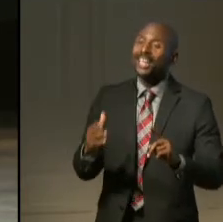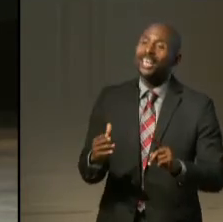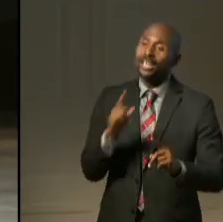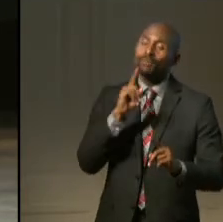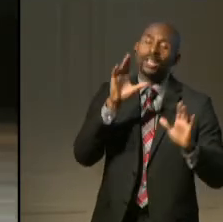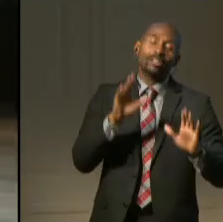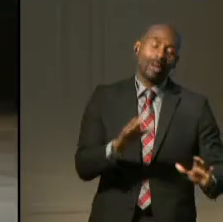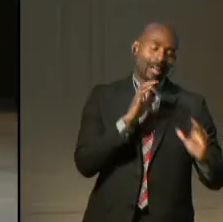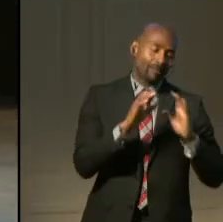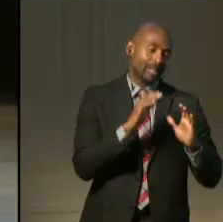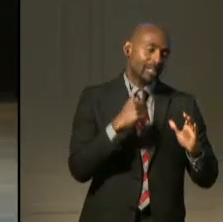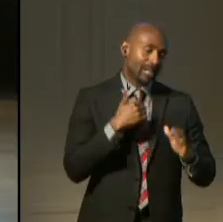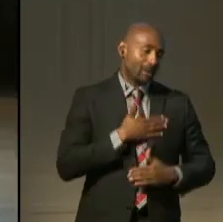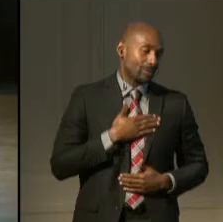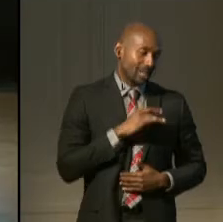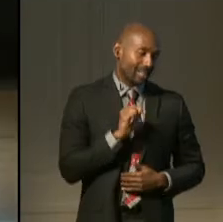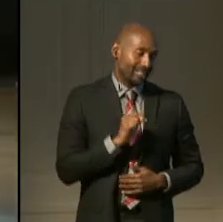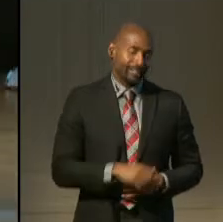I really appreciate it.